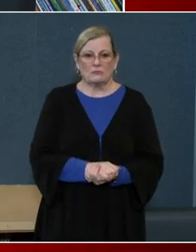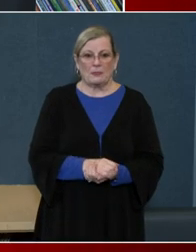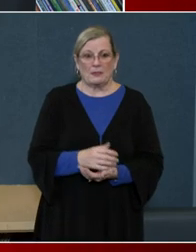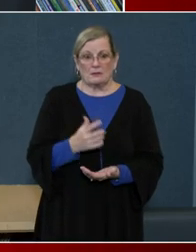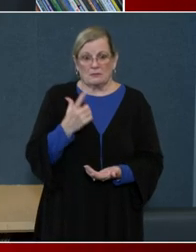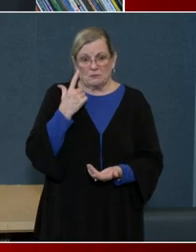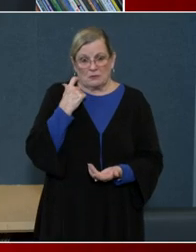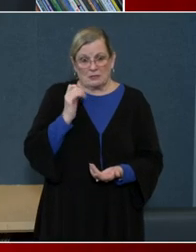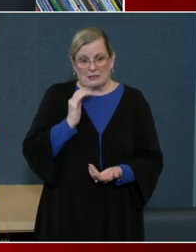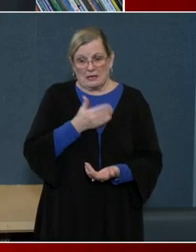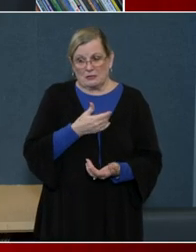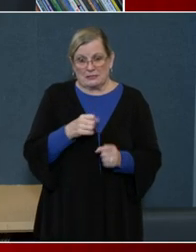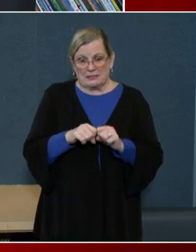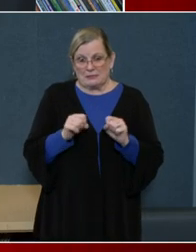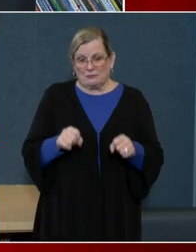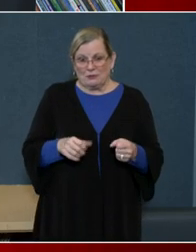program.